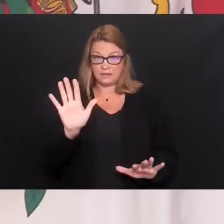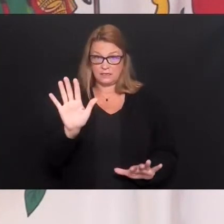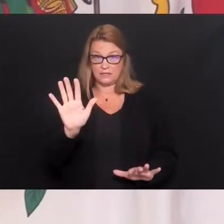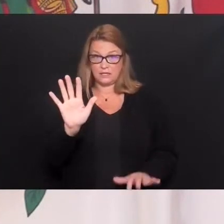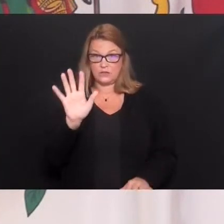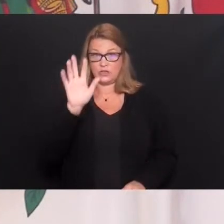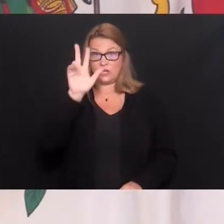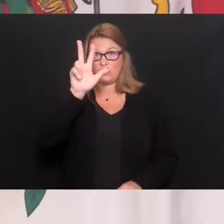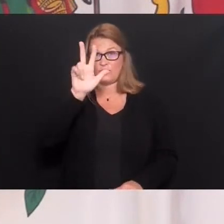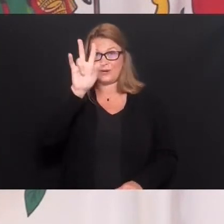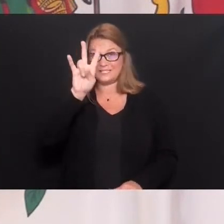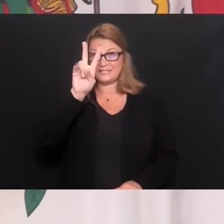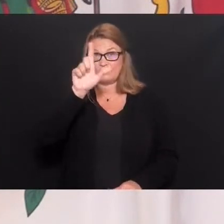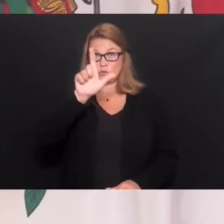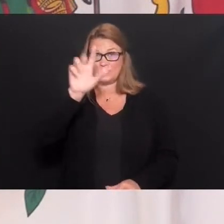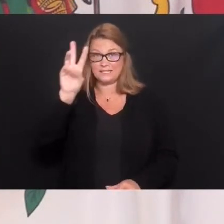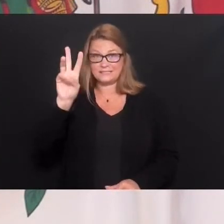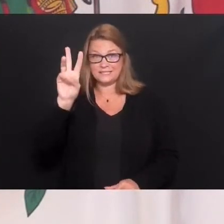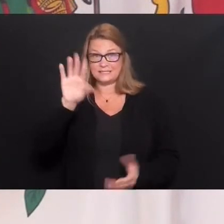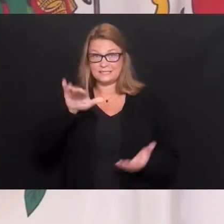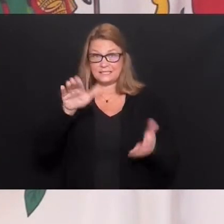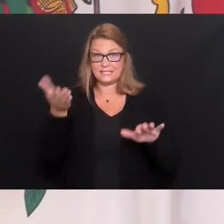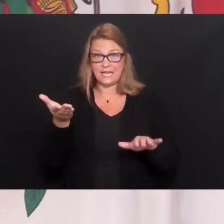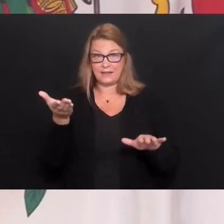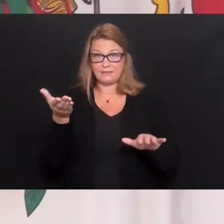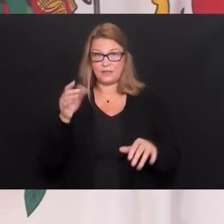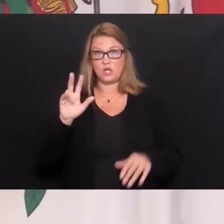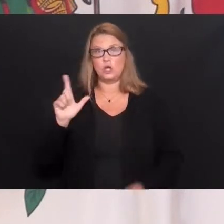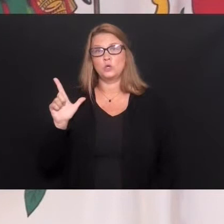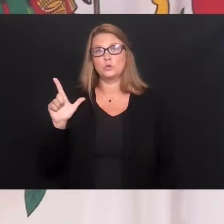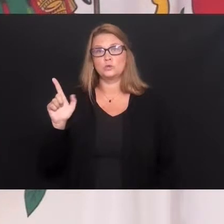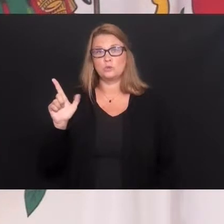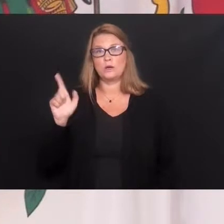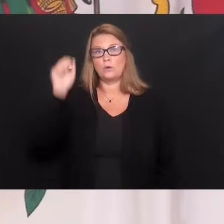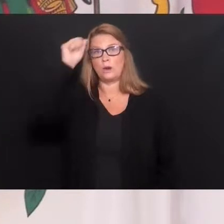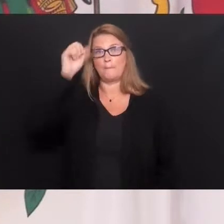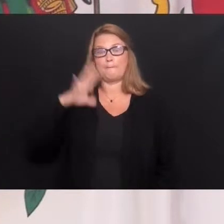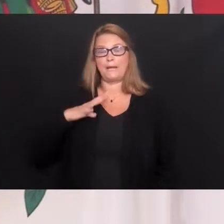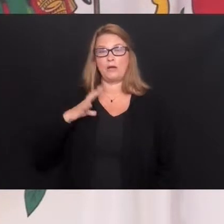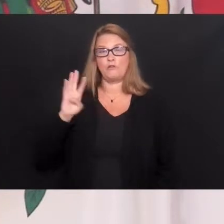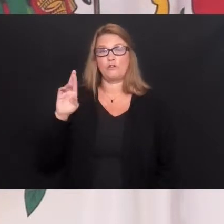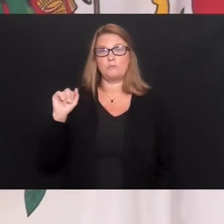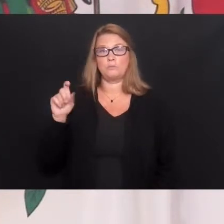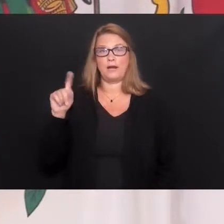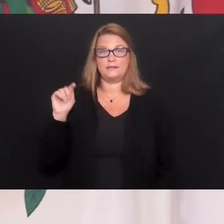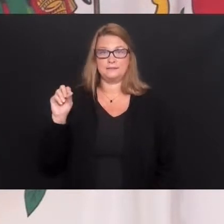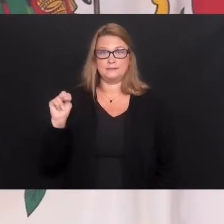The 3,726th death in West Virginia is a 21-year-old male from Braxton County.